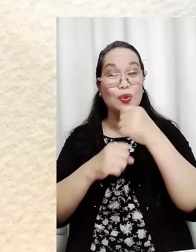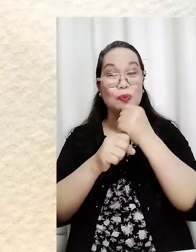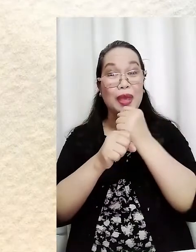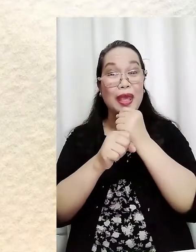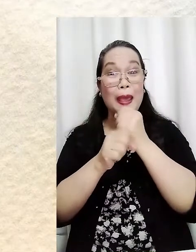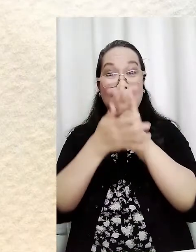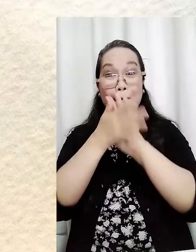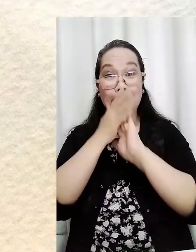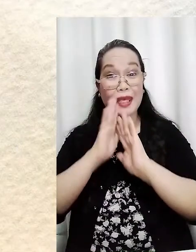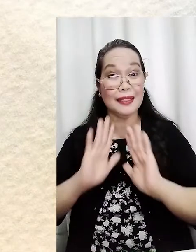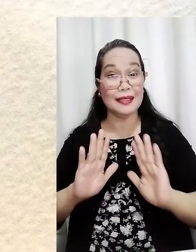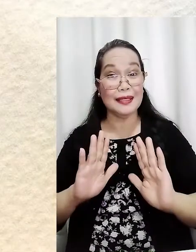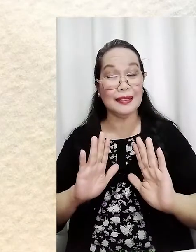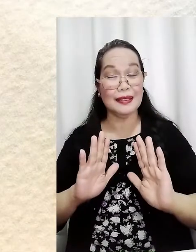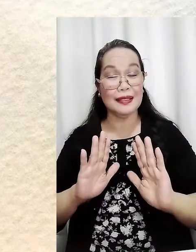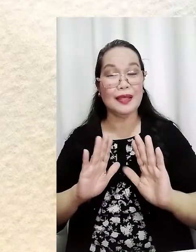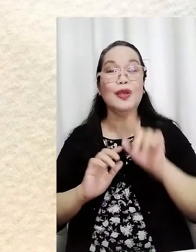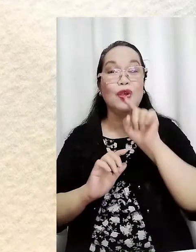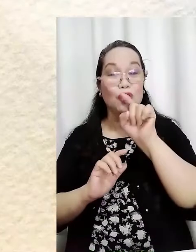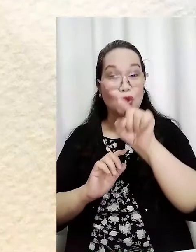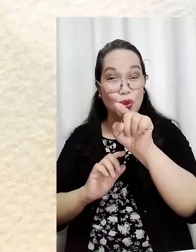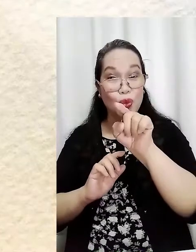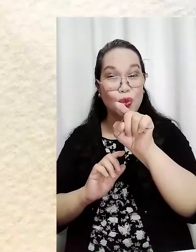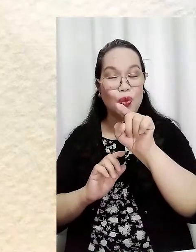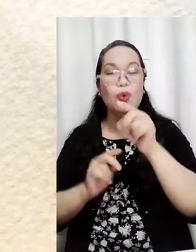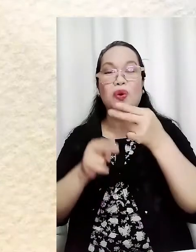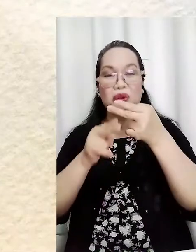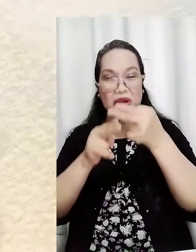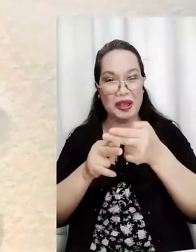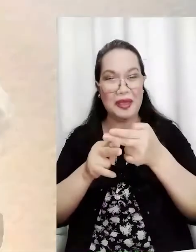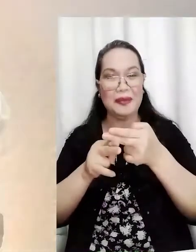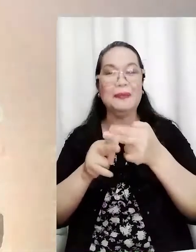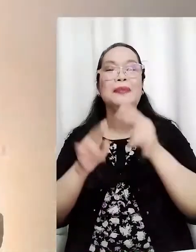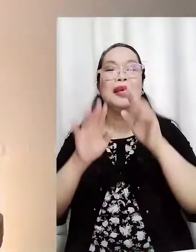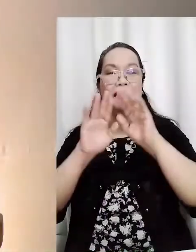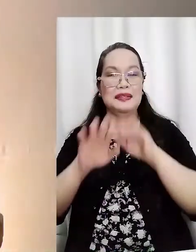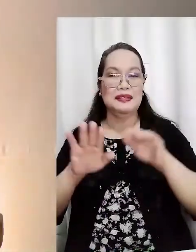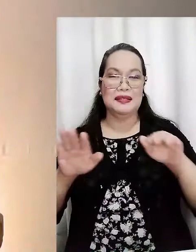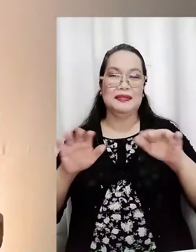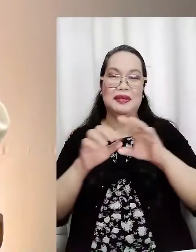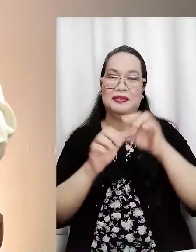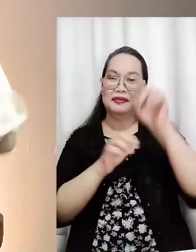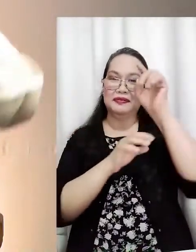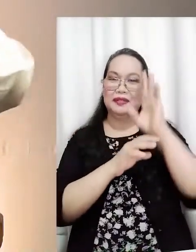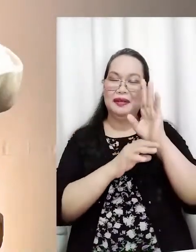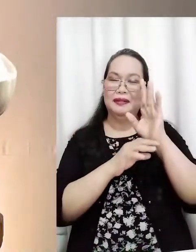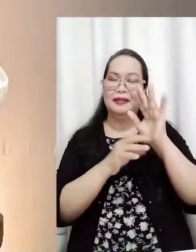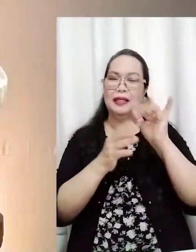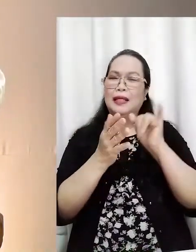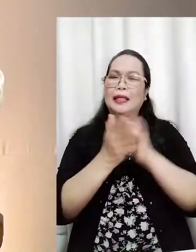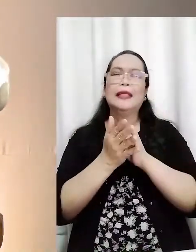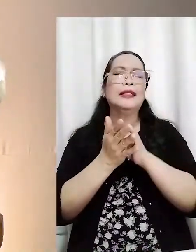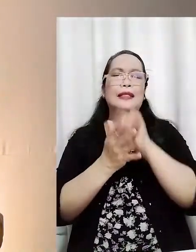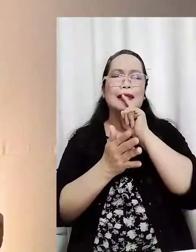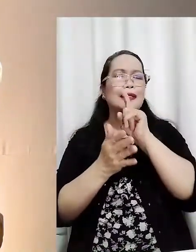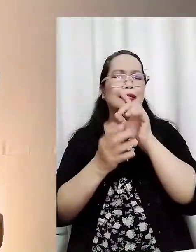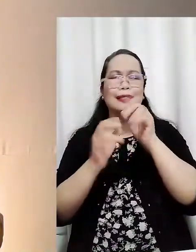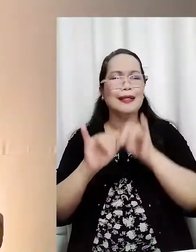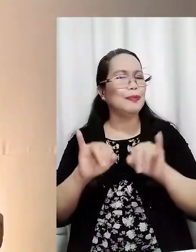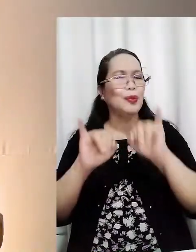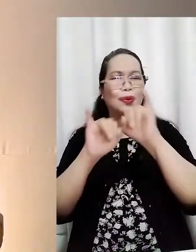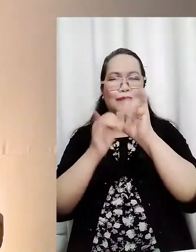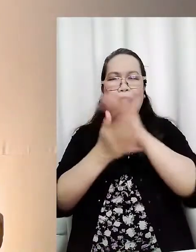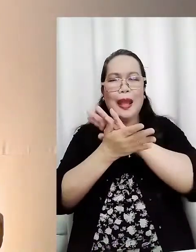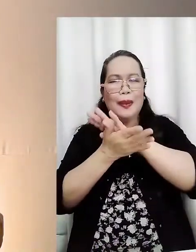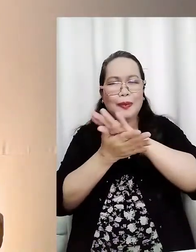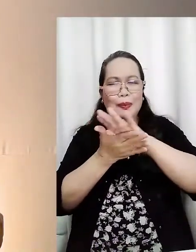peacemakers, for they will be called children of God." Mahalaga ang pagiging dalisay, ang loob para sa gawain